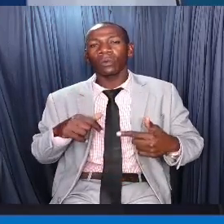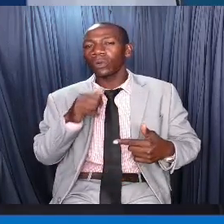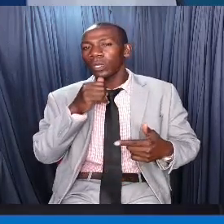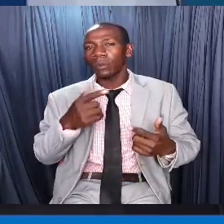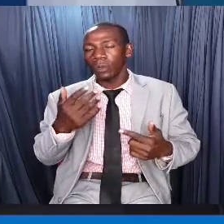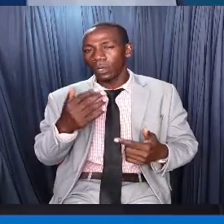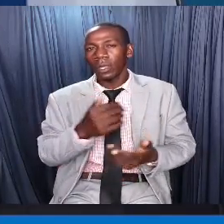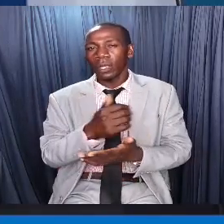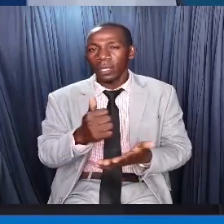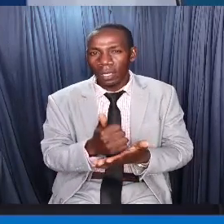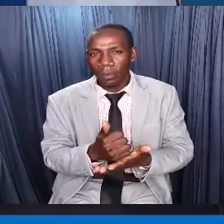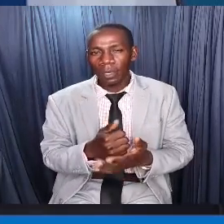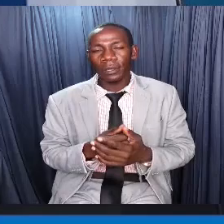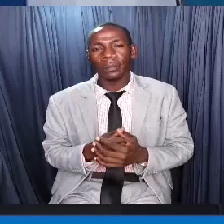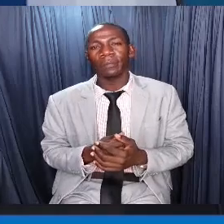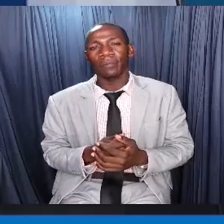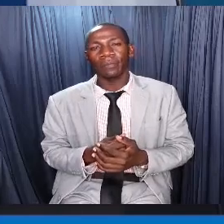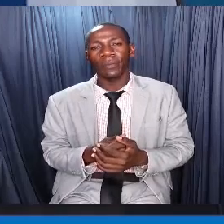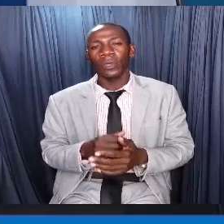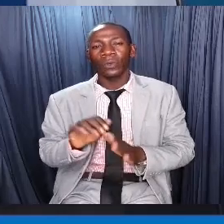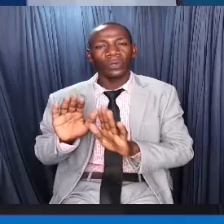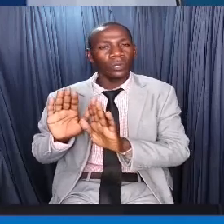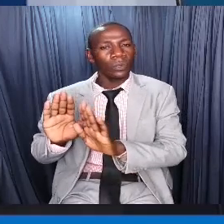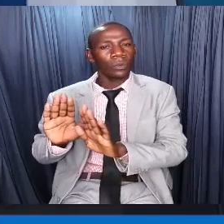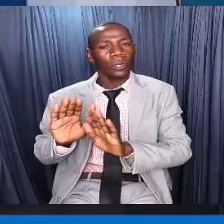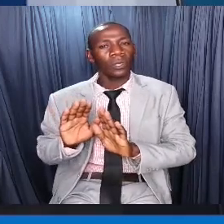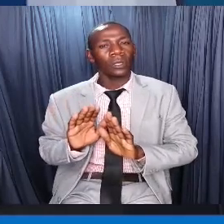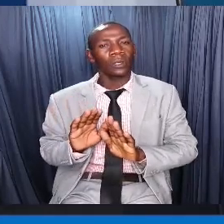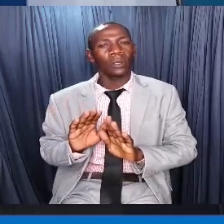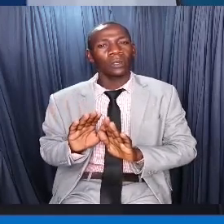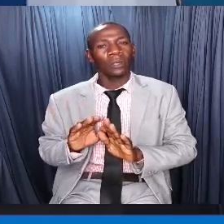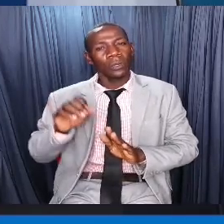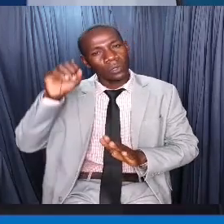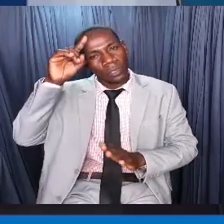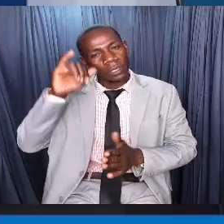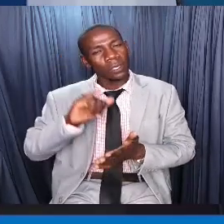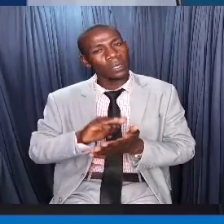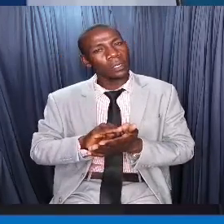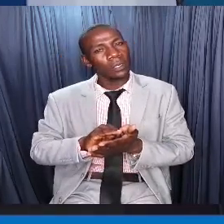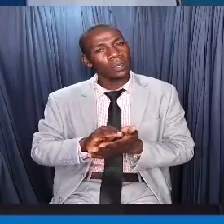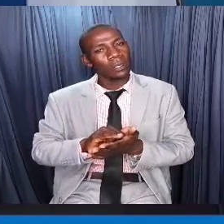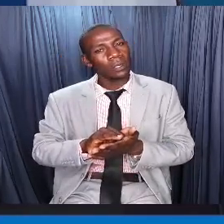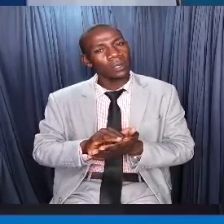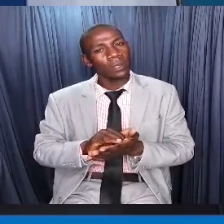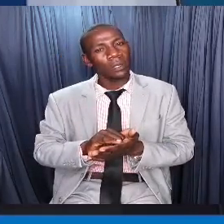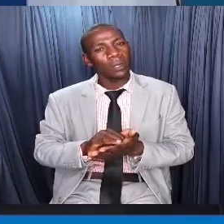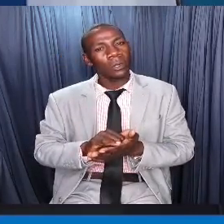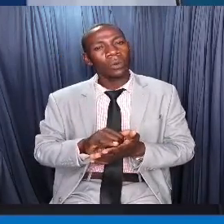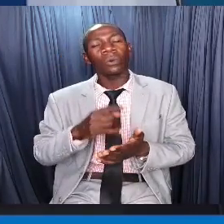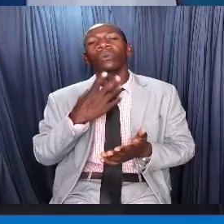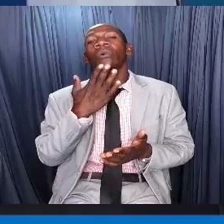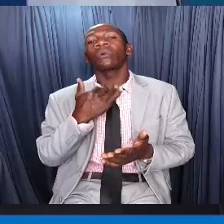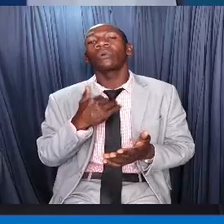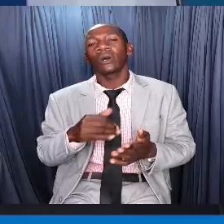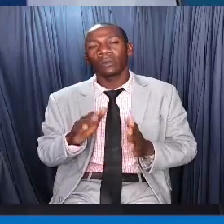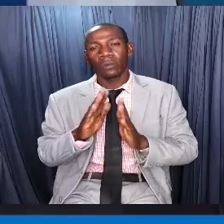it? Bwana Yesu asifiwe sana. Amen. Kile kinachozuia kile. Whatever is hindering. Ukikifahamu hicho. Once you know it. Ndio sasa kile utakacho kinakuja.